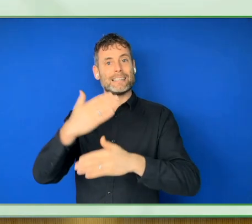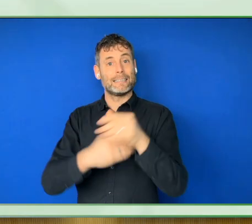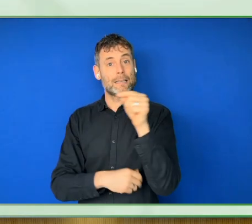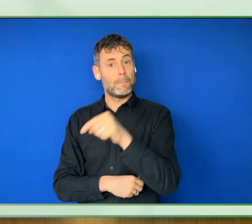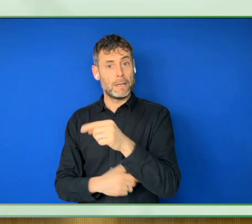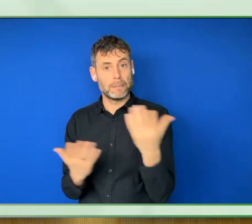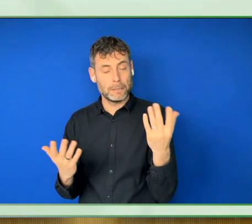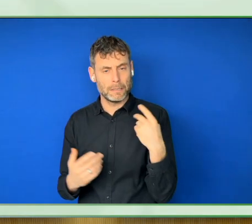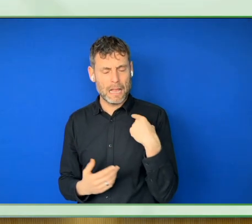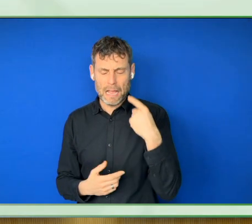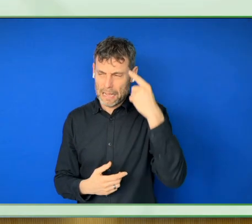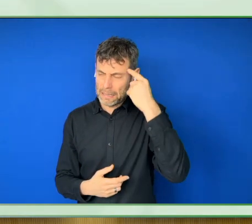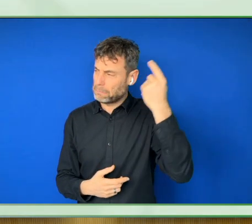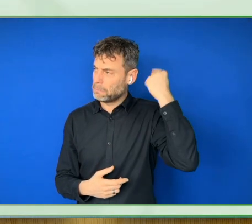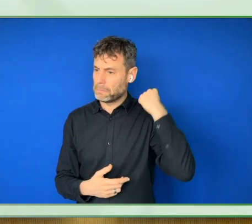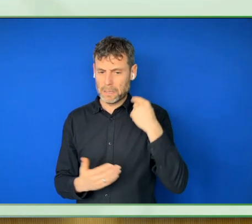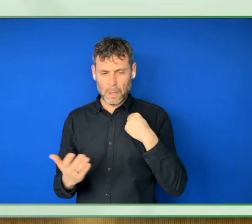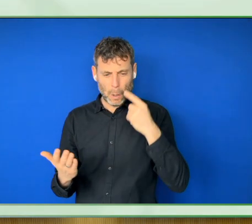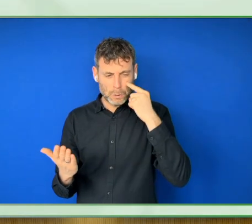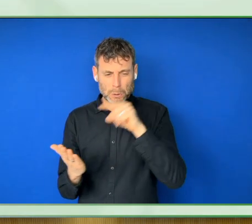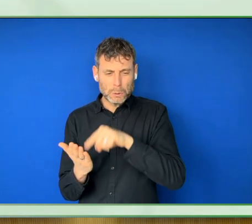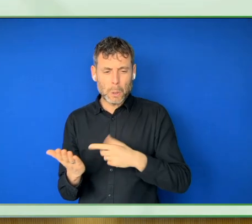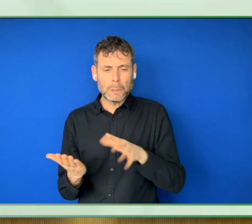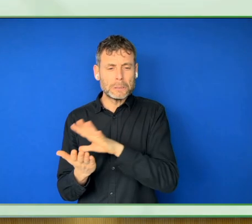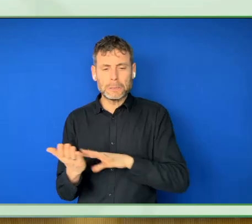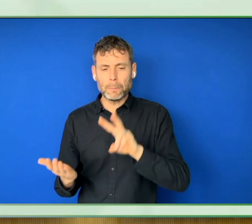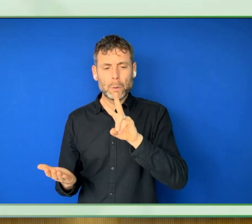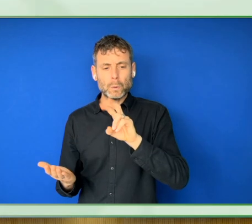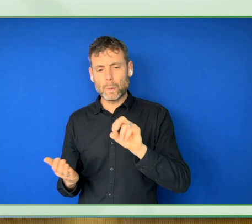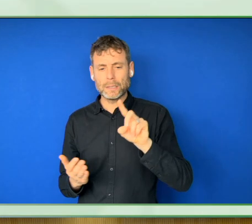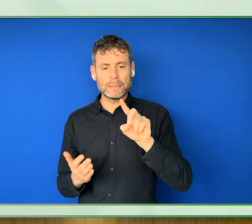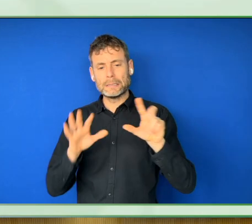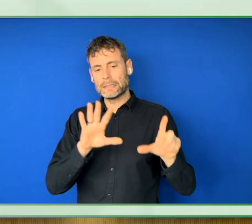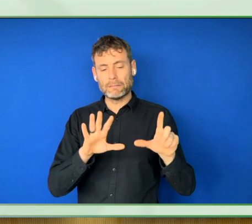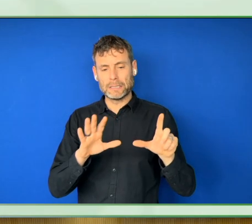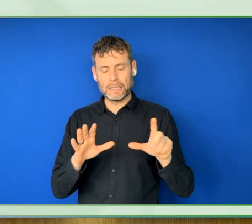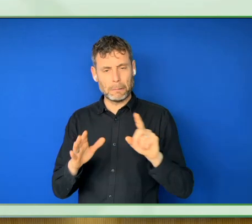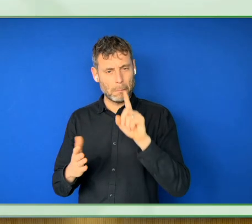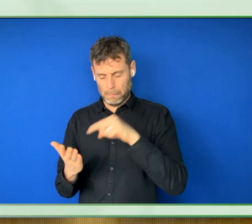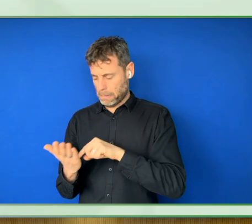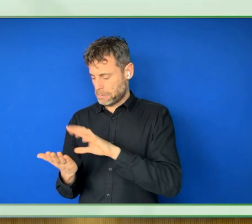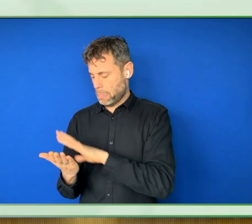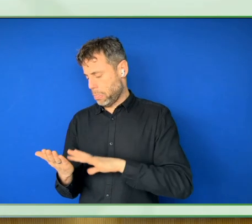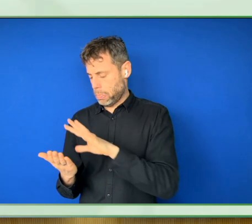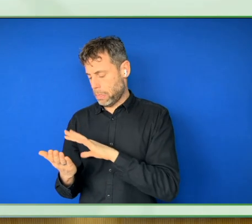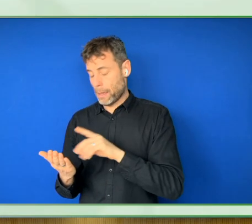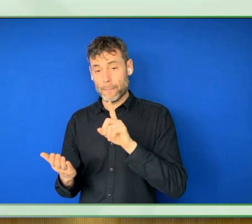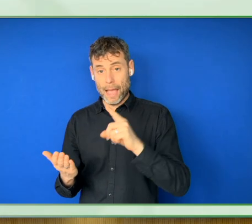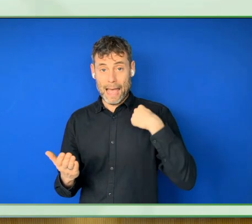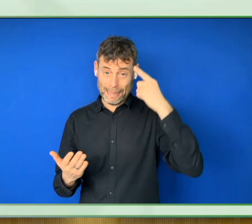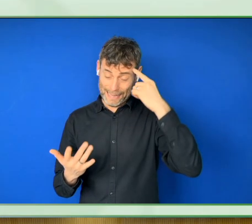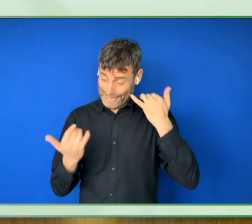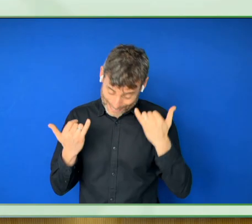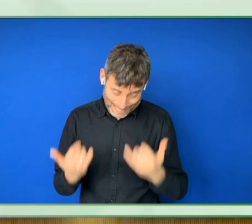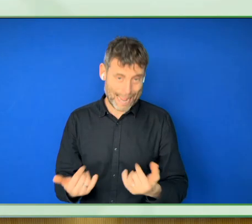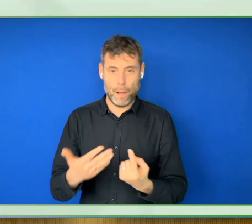2017. So there is an opportunity to collaborate. I think there is an opportunity to, for example, if you want to make it more